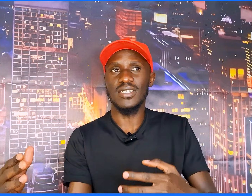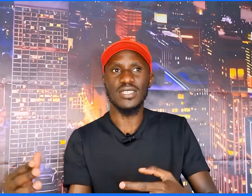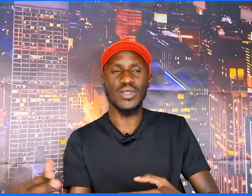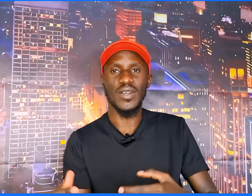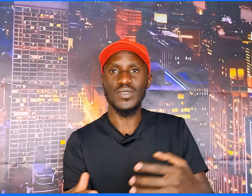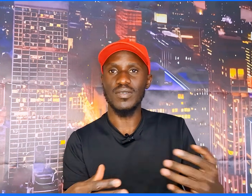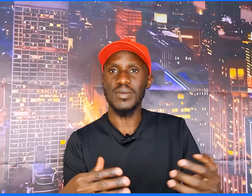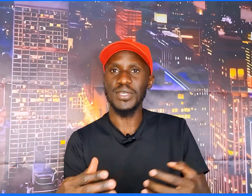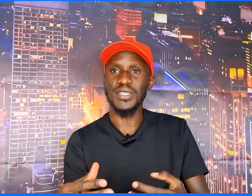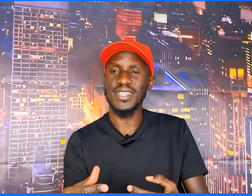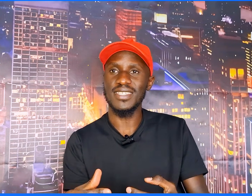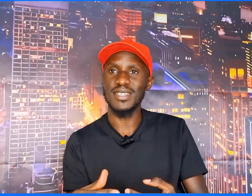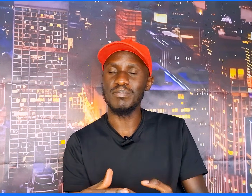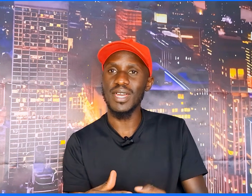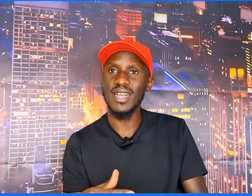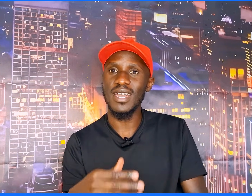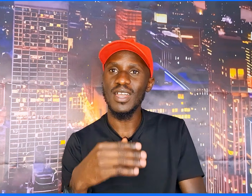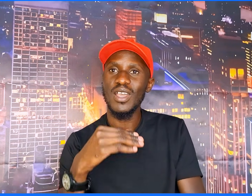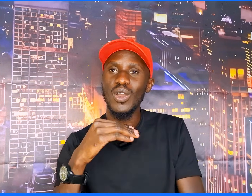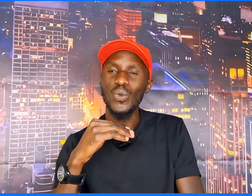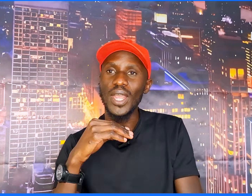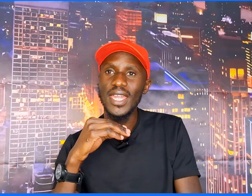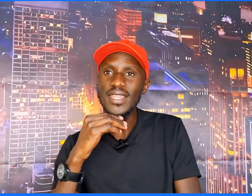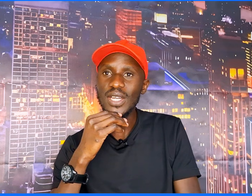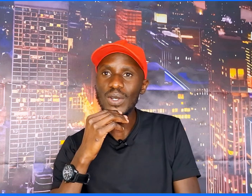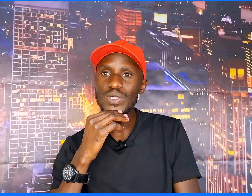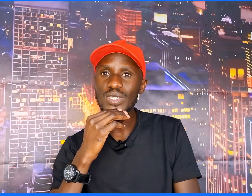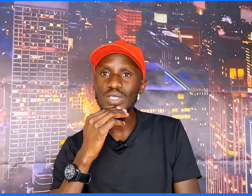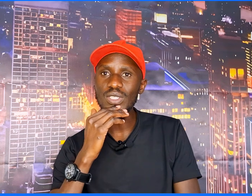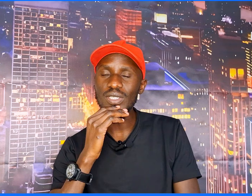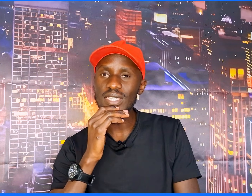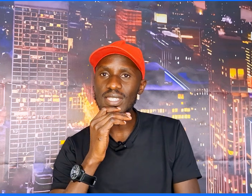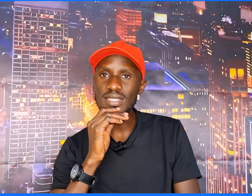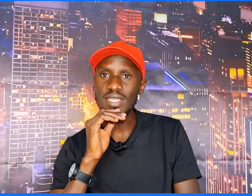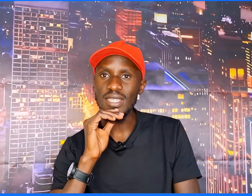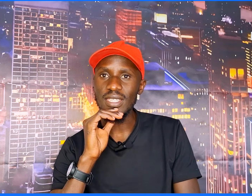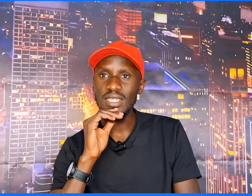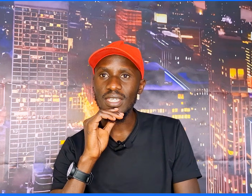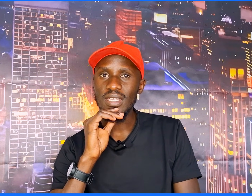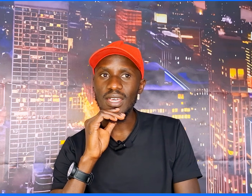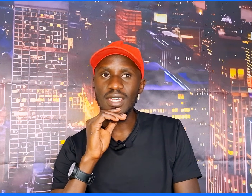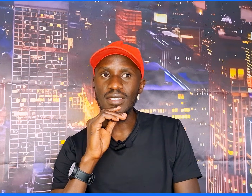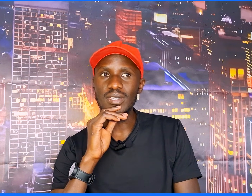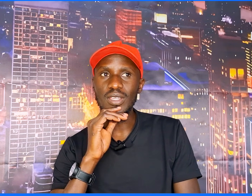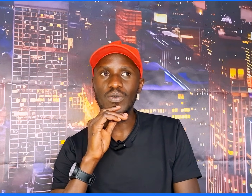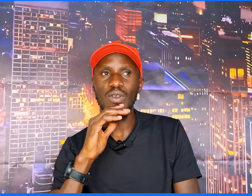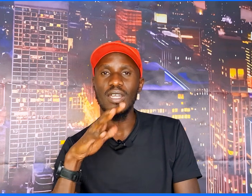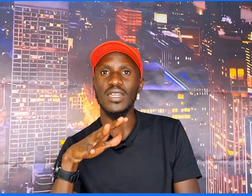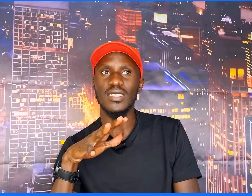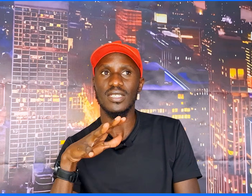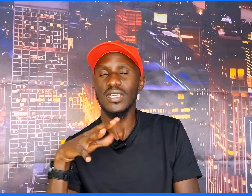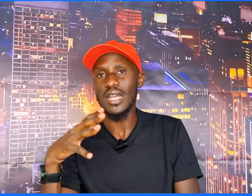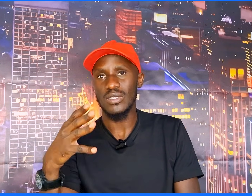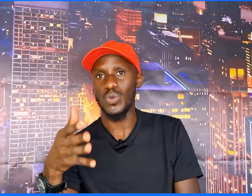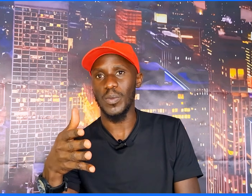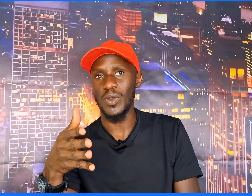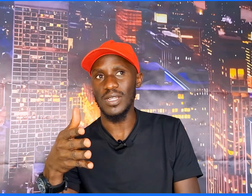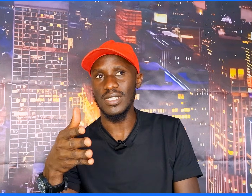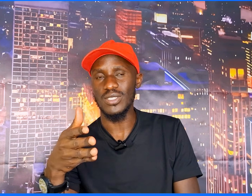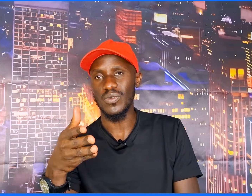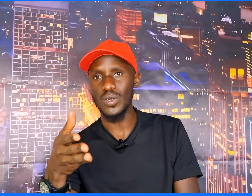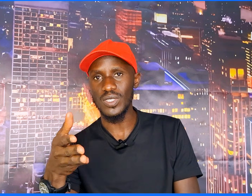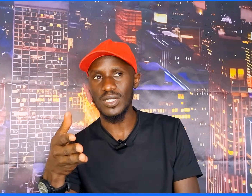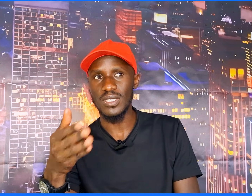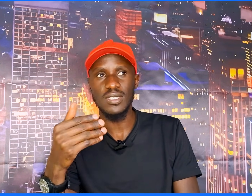with that country, you have to give them your data. Bruh, where in the constitution does it say that if a